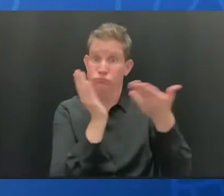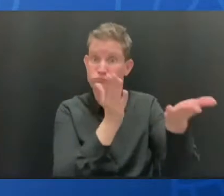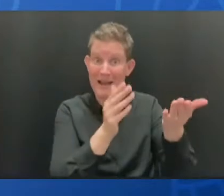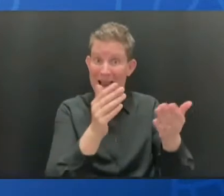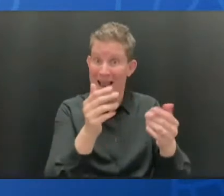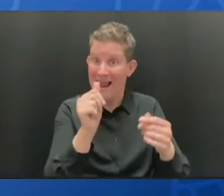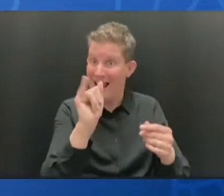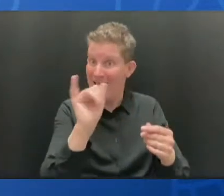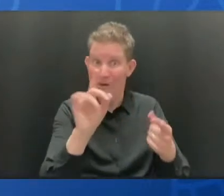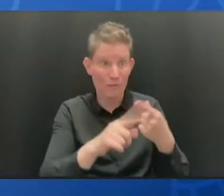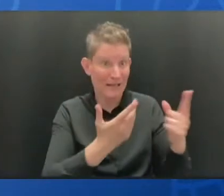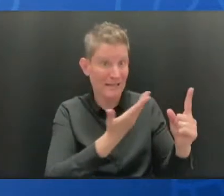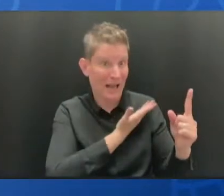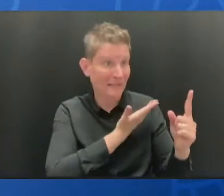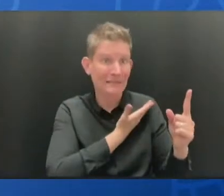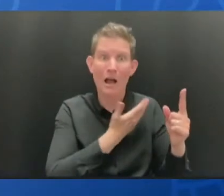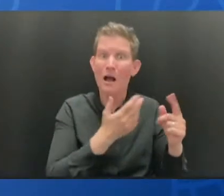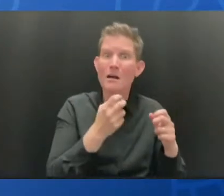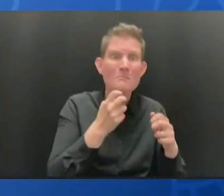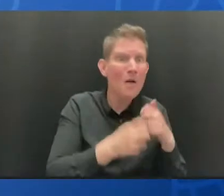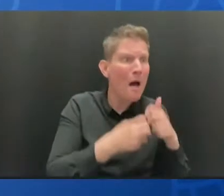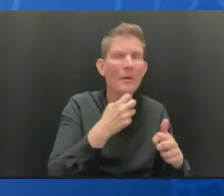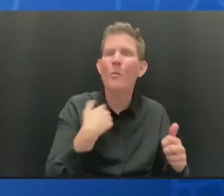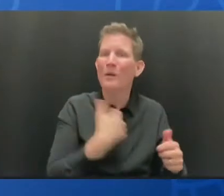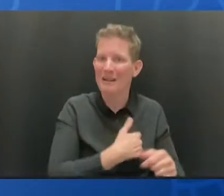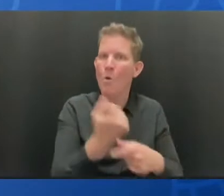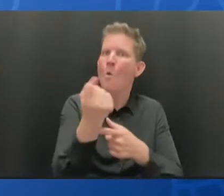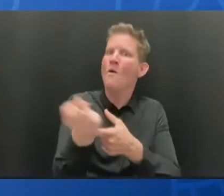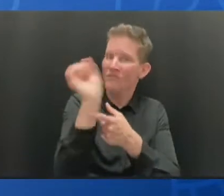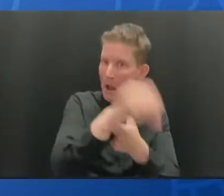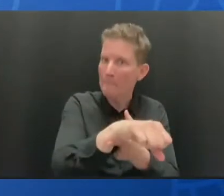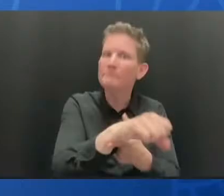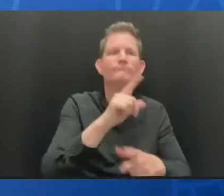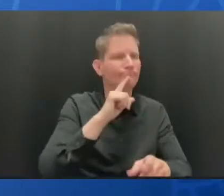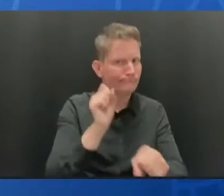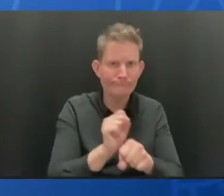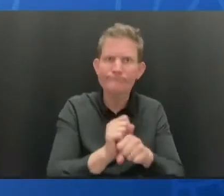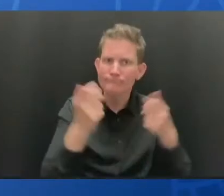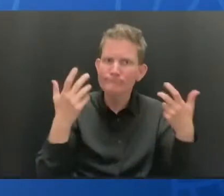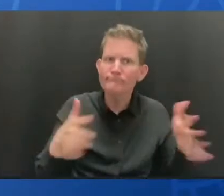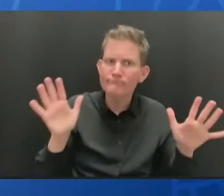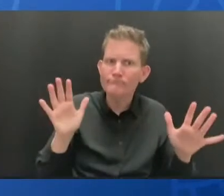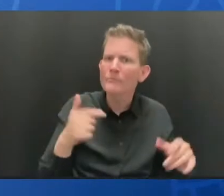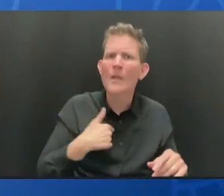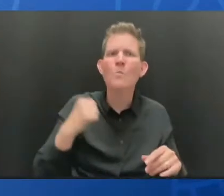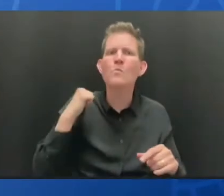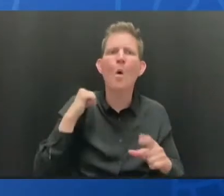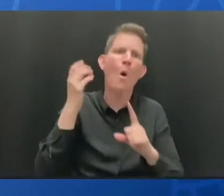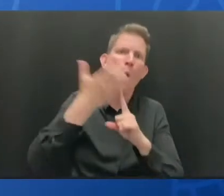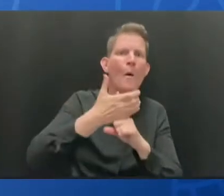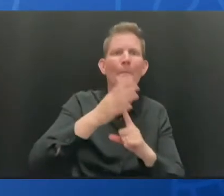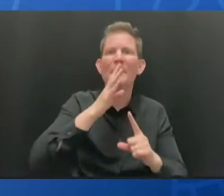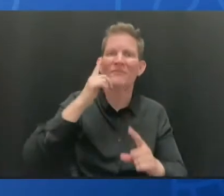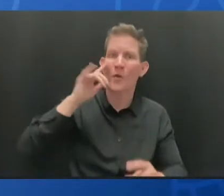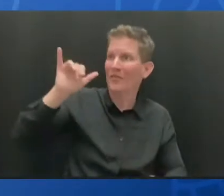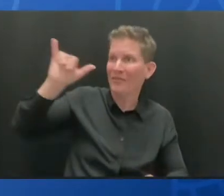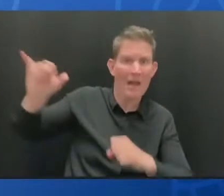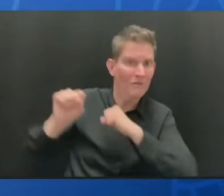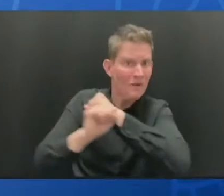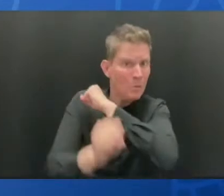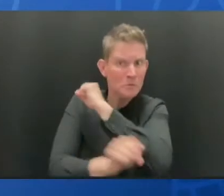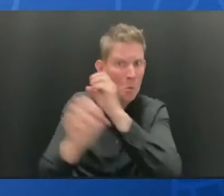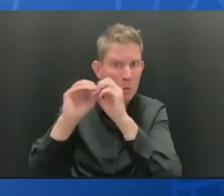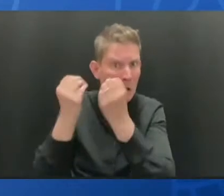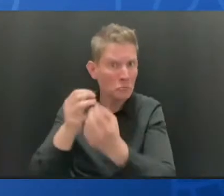don't speak for this foundation, but clearly we've got to welcome any dynamic that allows getting aid and food into